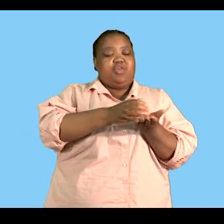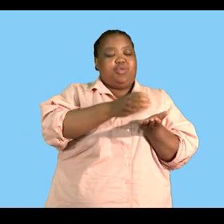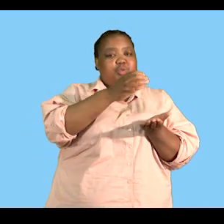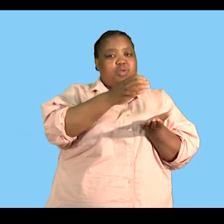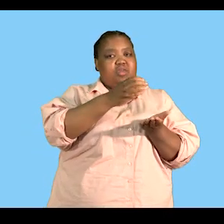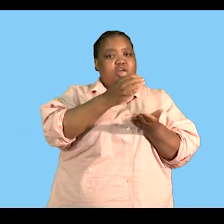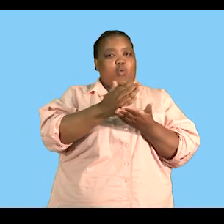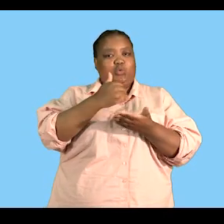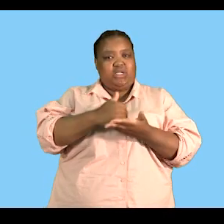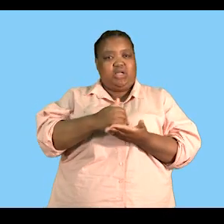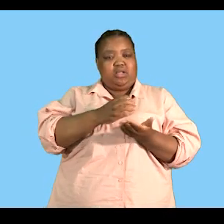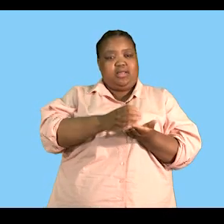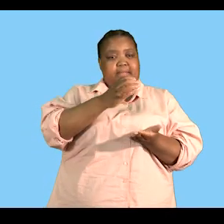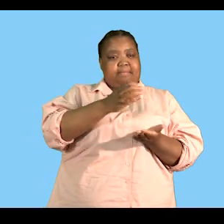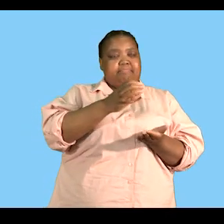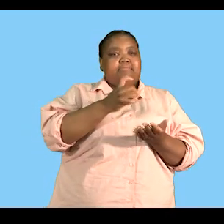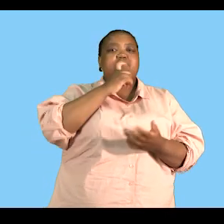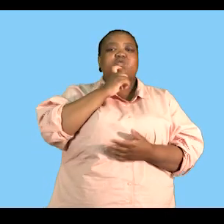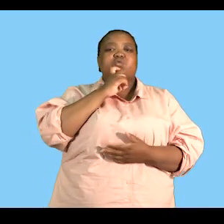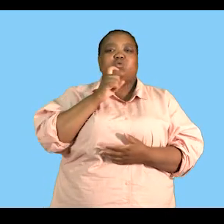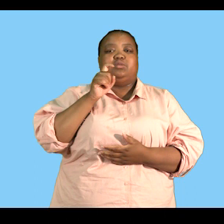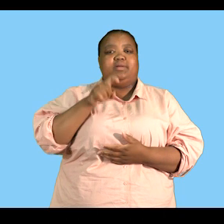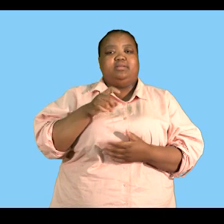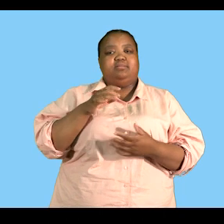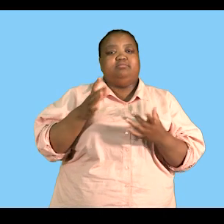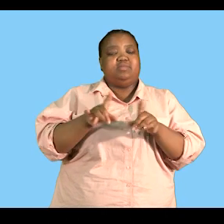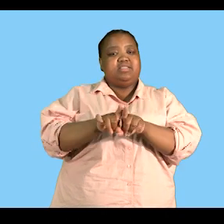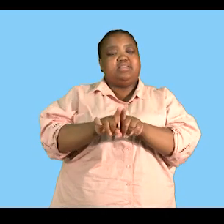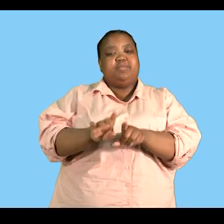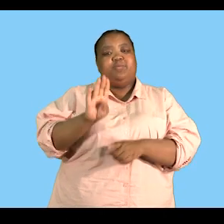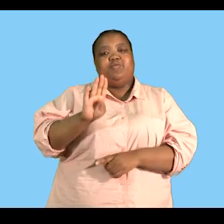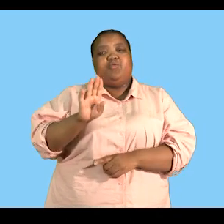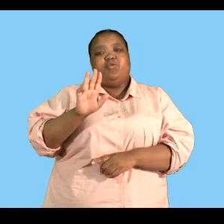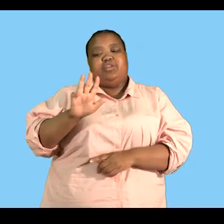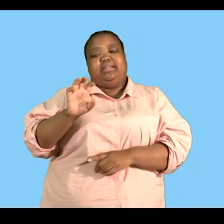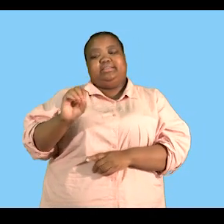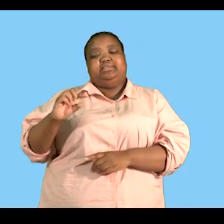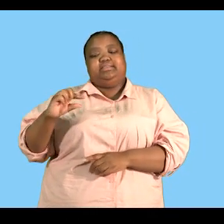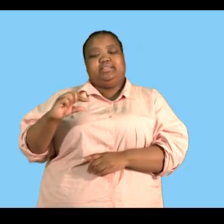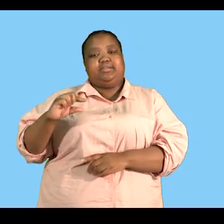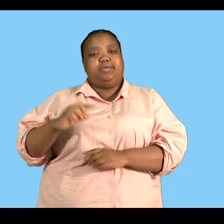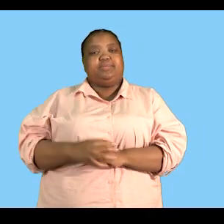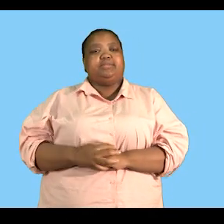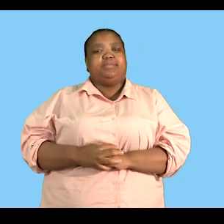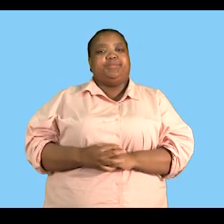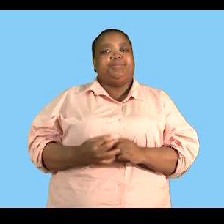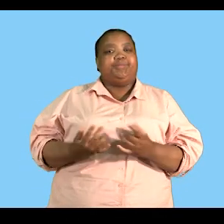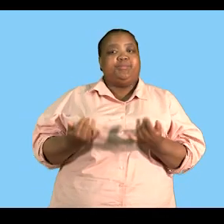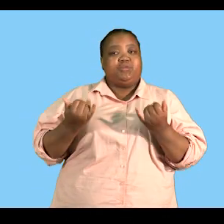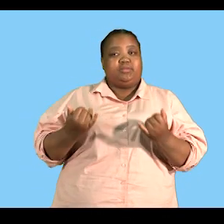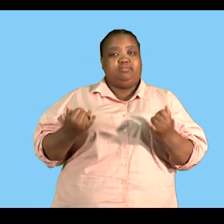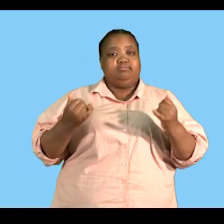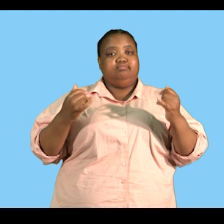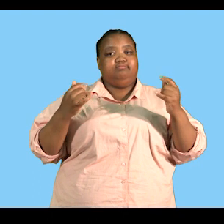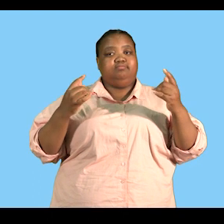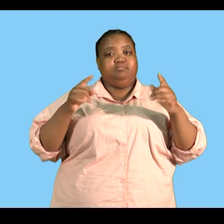cup, and that is the same as 490 grams. So we